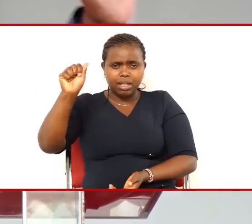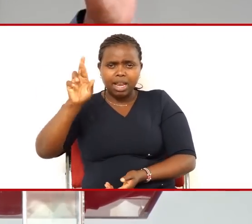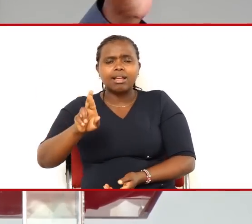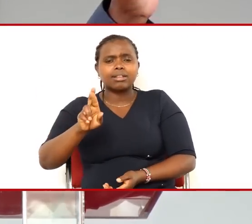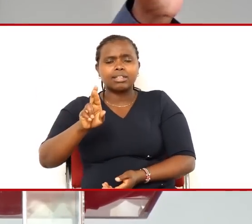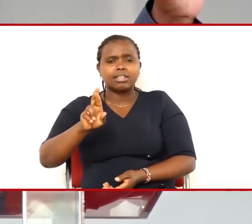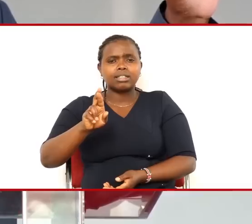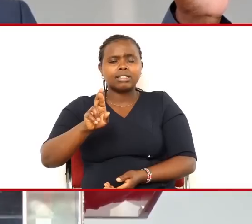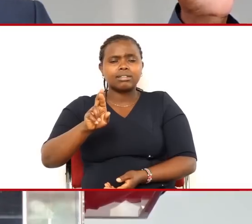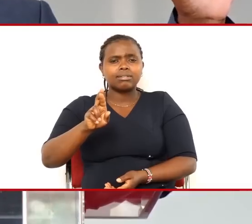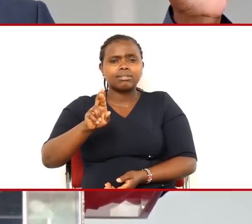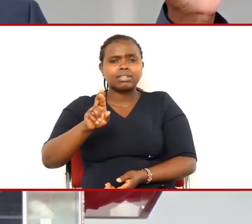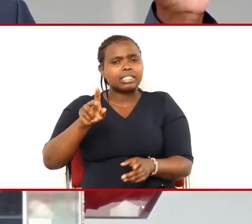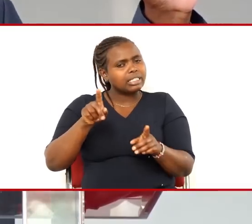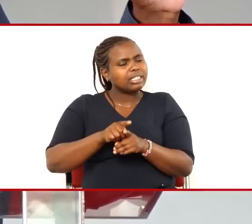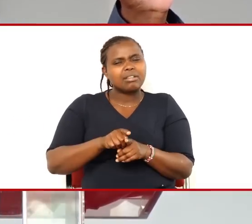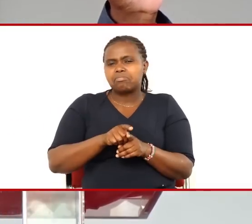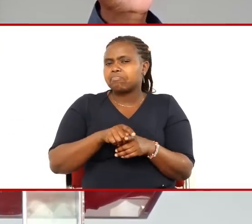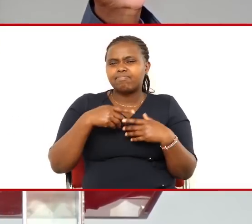As wretched as he was,